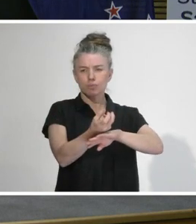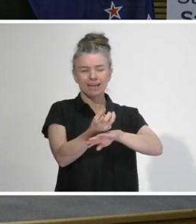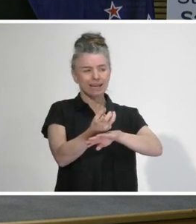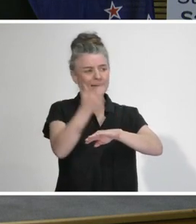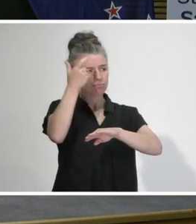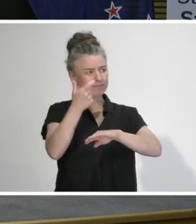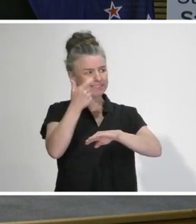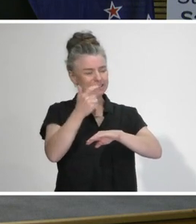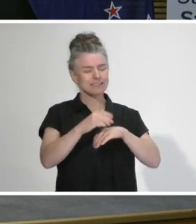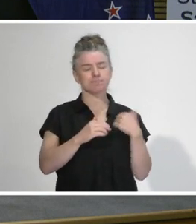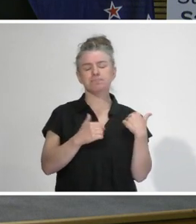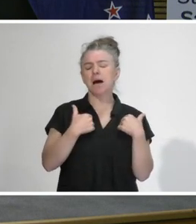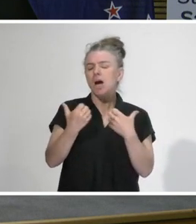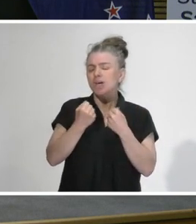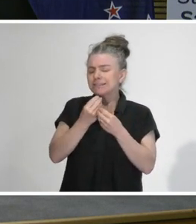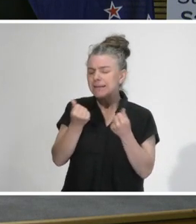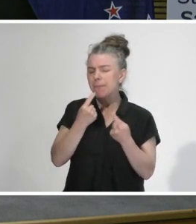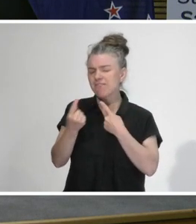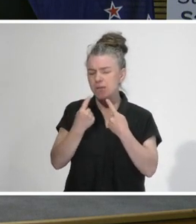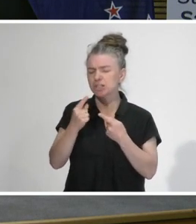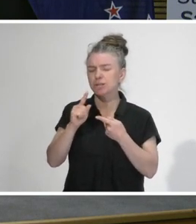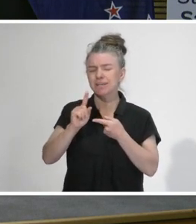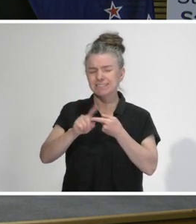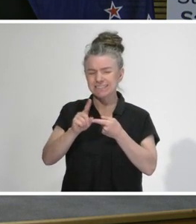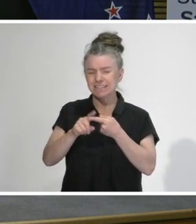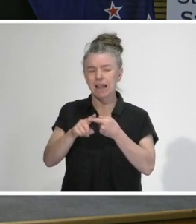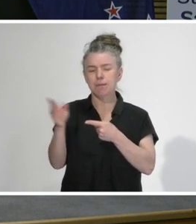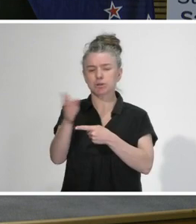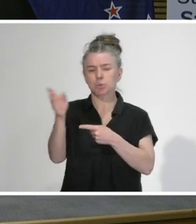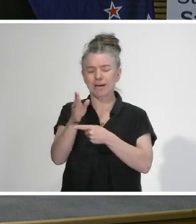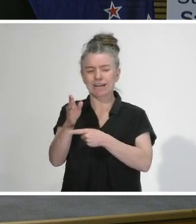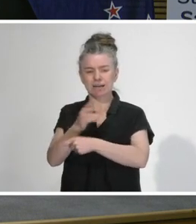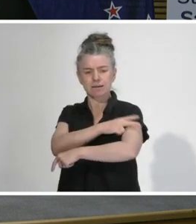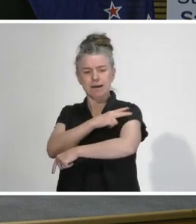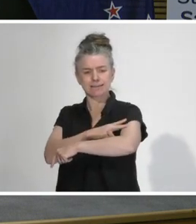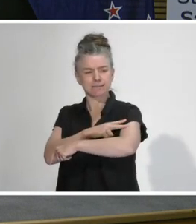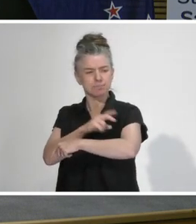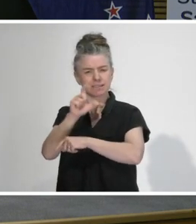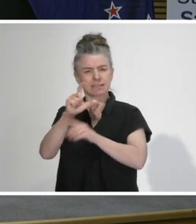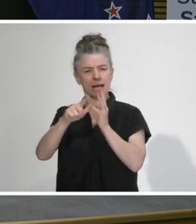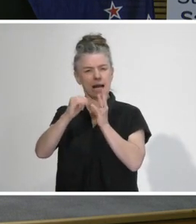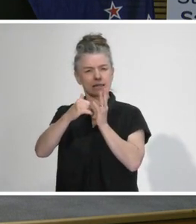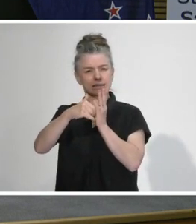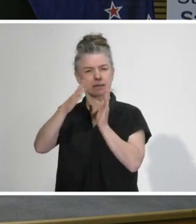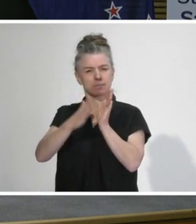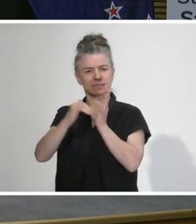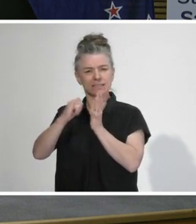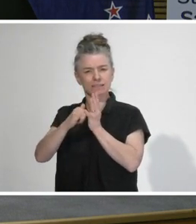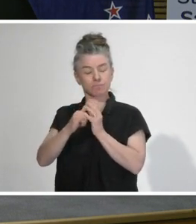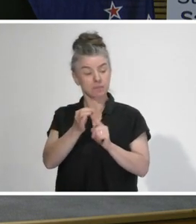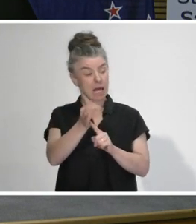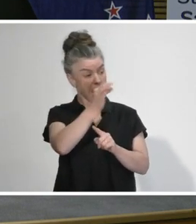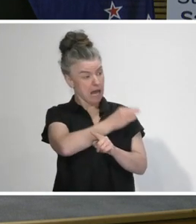a customs issue, but work continues, so only preliminary at this stage. What have you seen so far? Nothing that I can share with you at this stage because it is